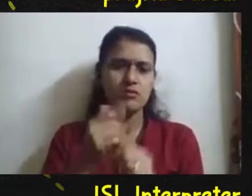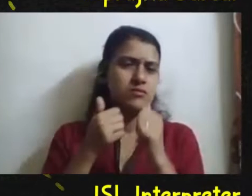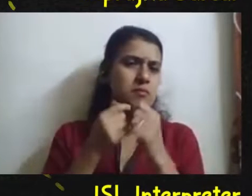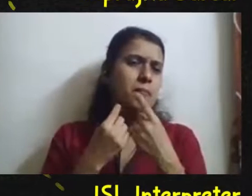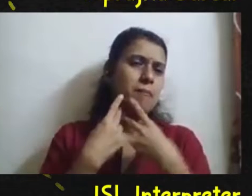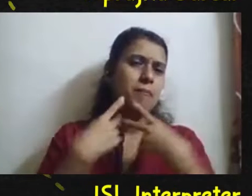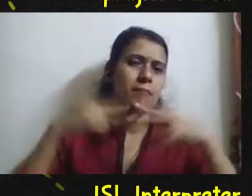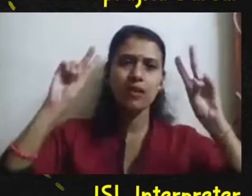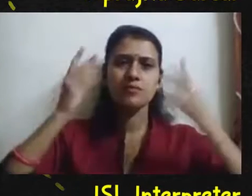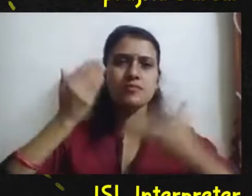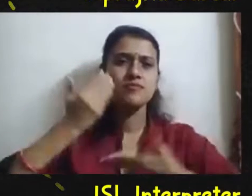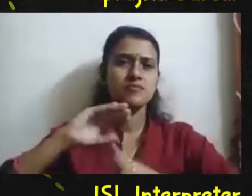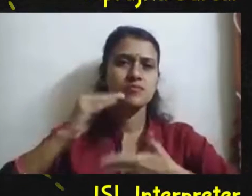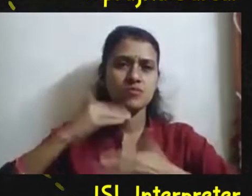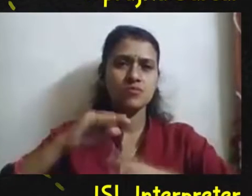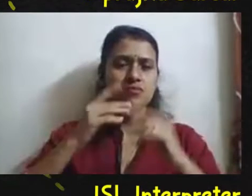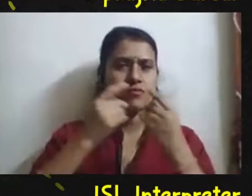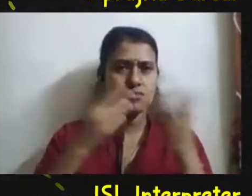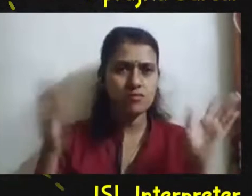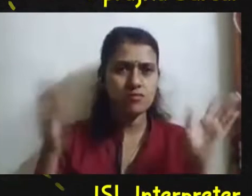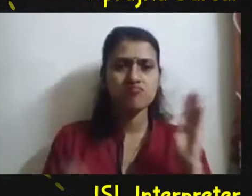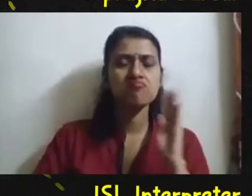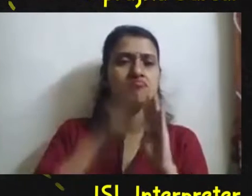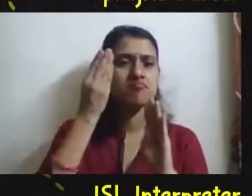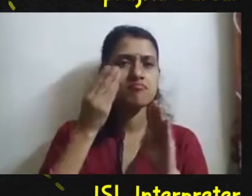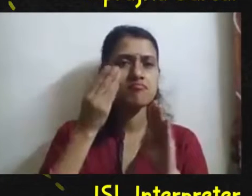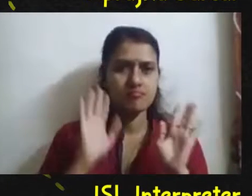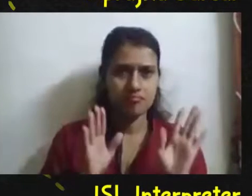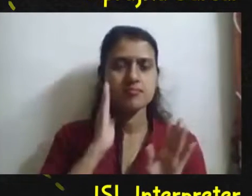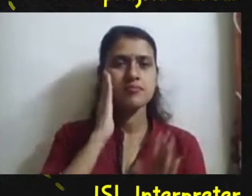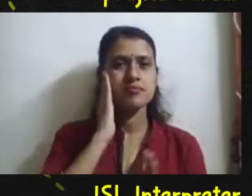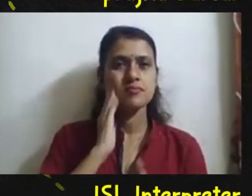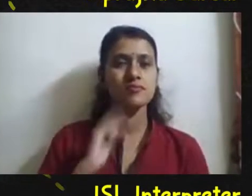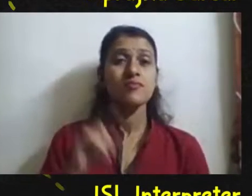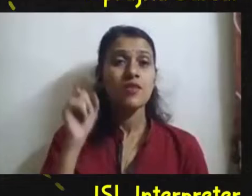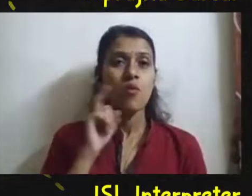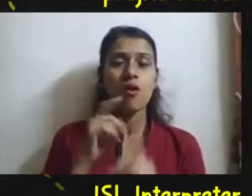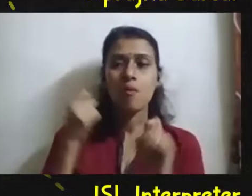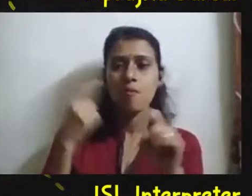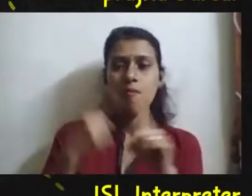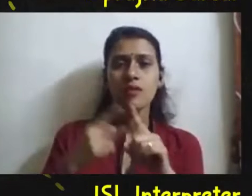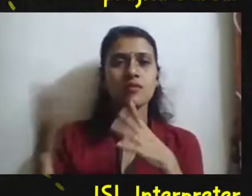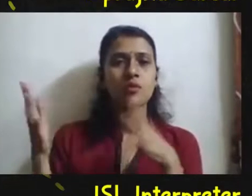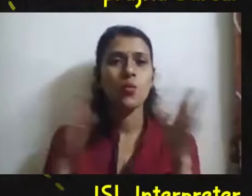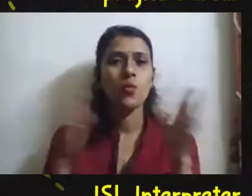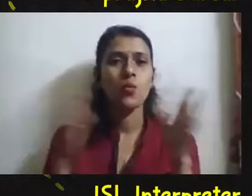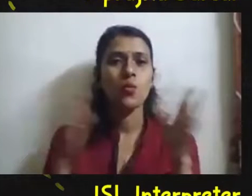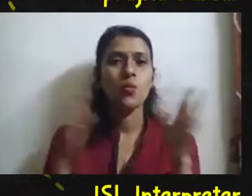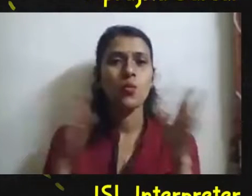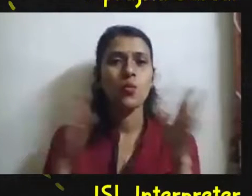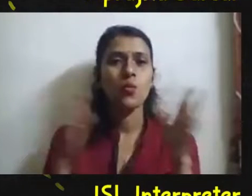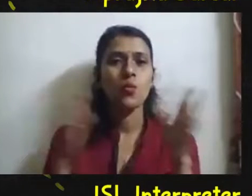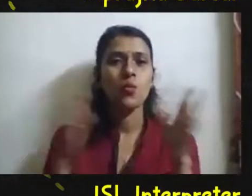a lot of clusters of the population are encouraged to go through vasectomies or tubectomies in those camps. Now,